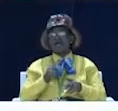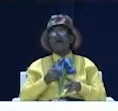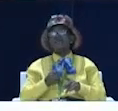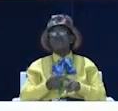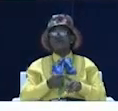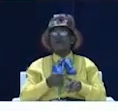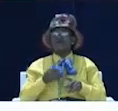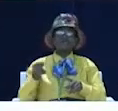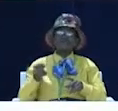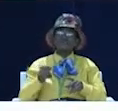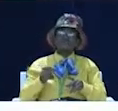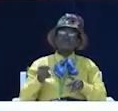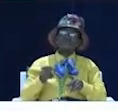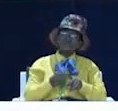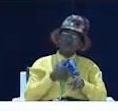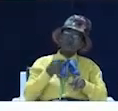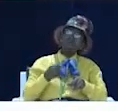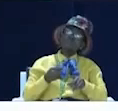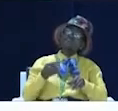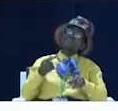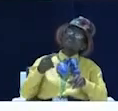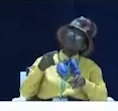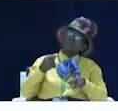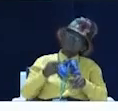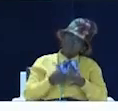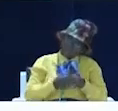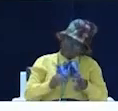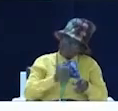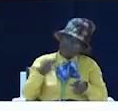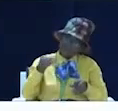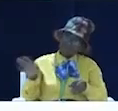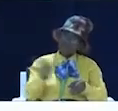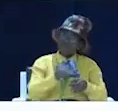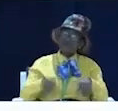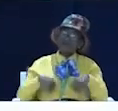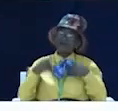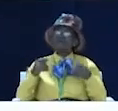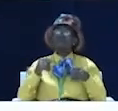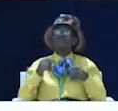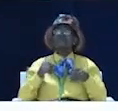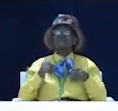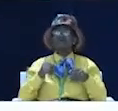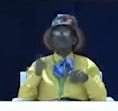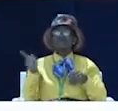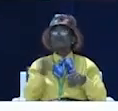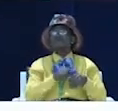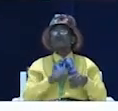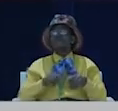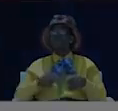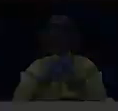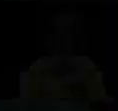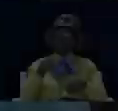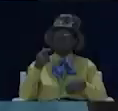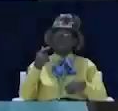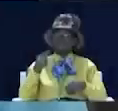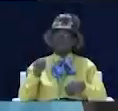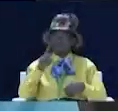Why? Because he that sitteth in the heavens shall laugh.